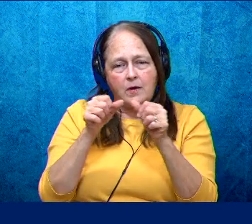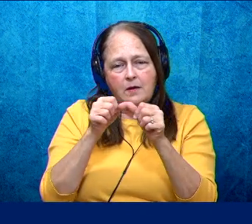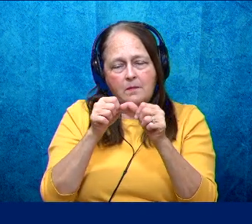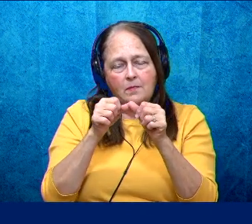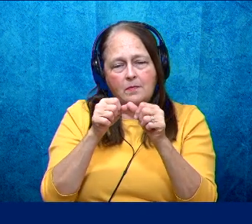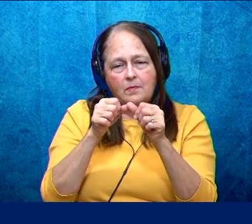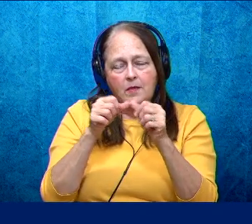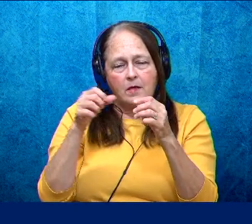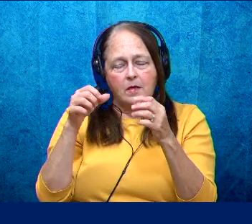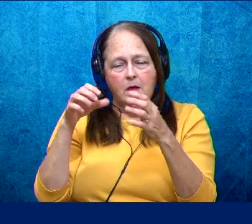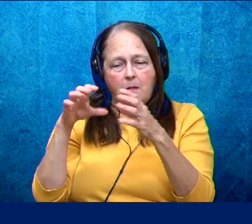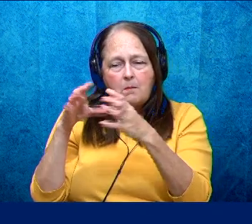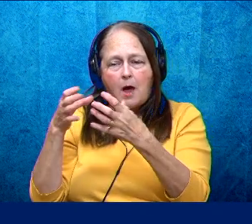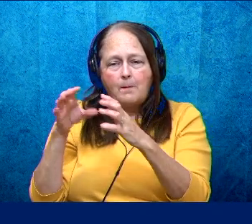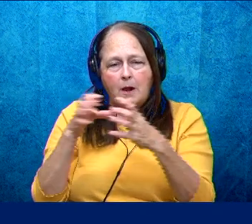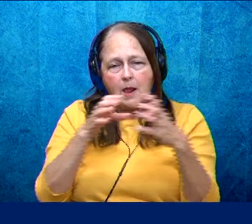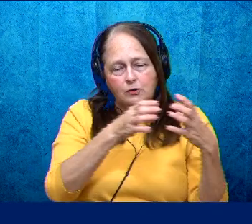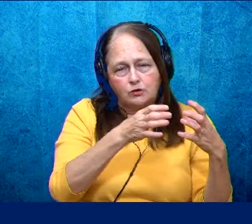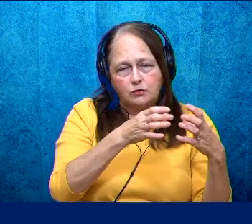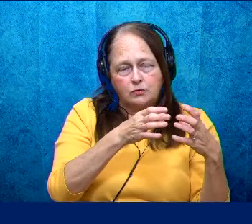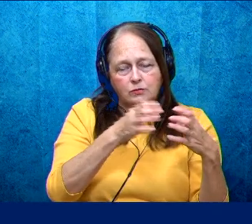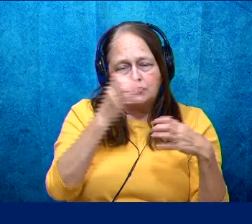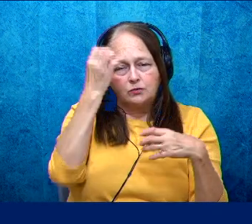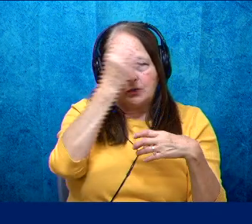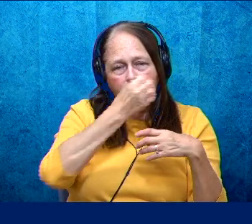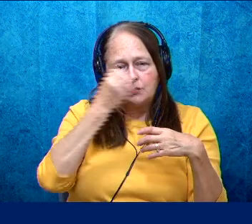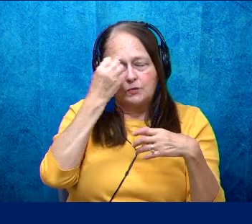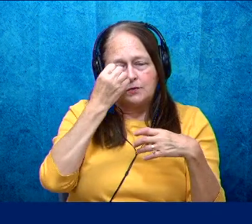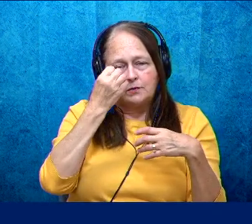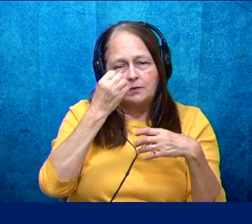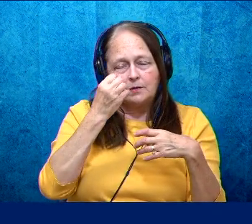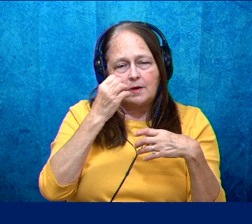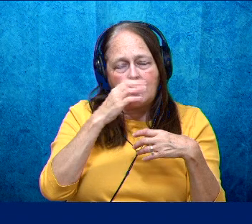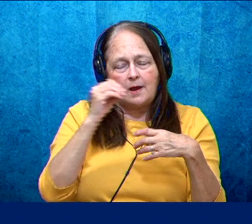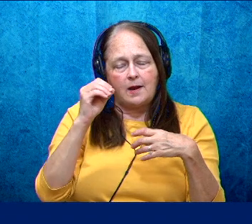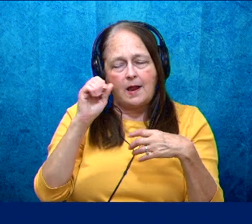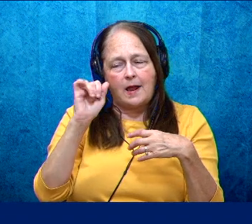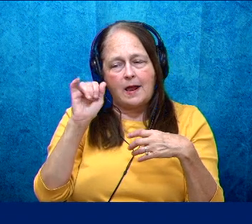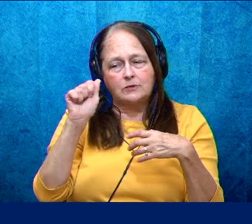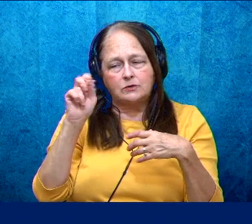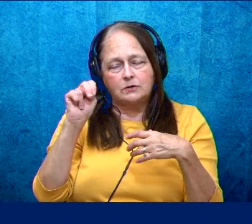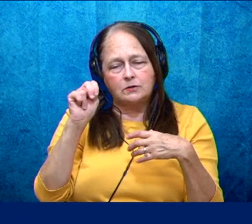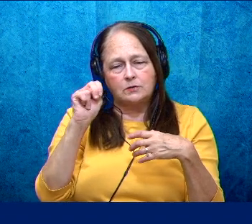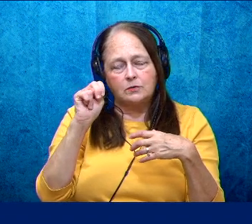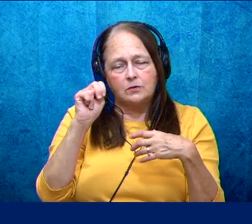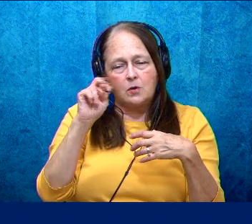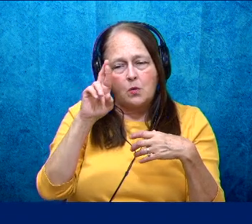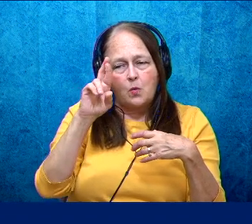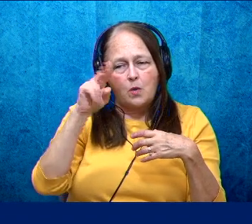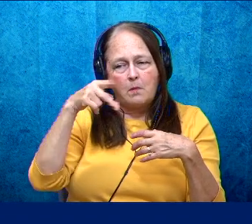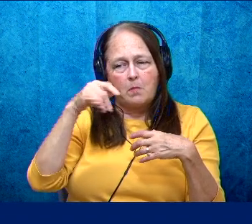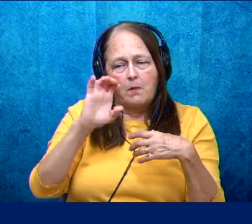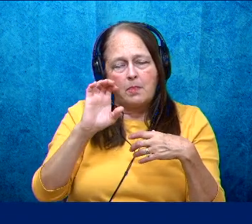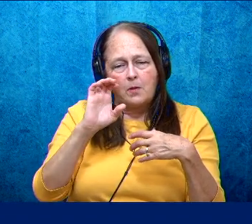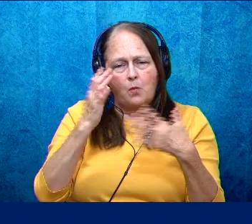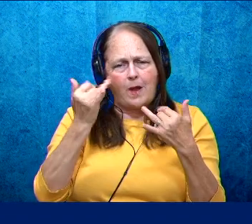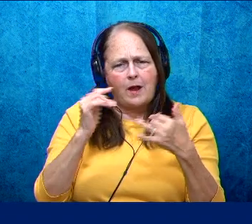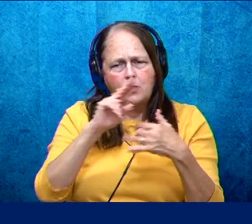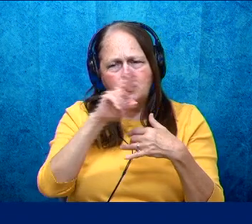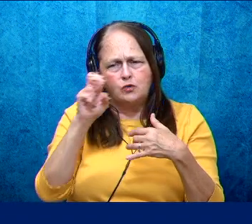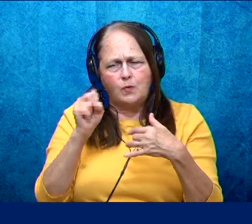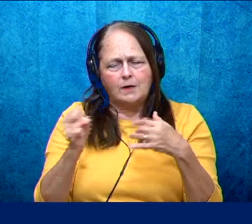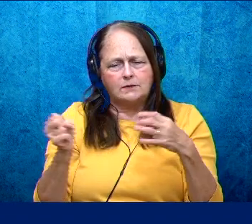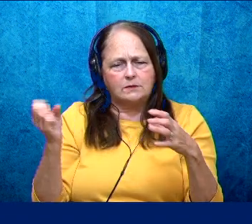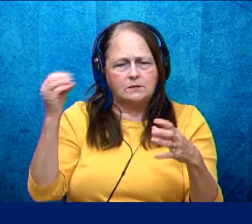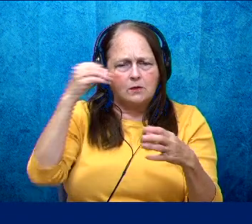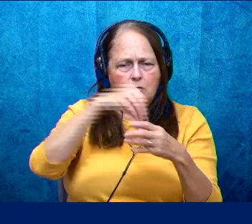And the focus is going to be Russia and the Eurasian republics. So my second question to you is, why is the U.S. included? If